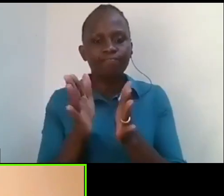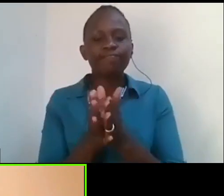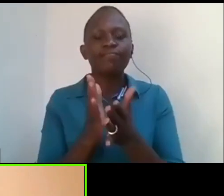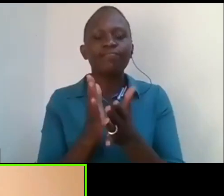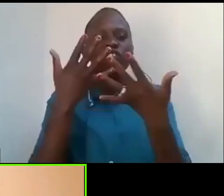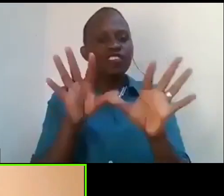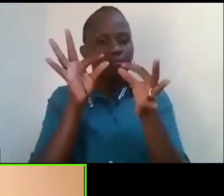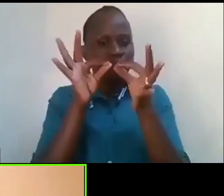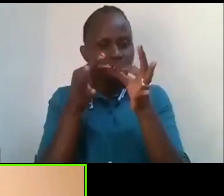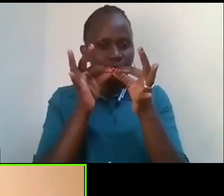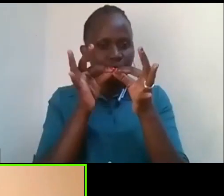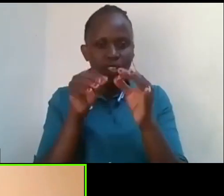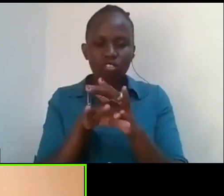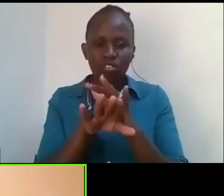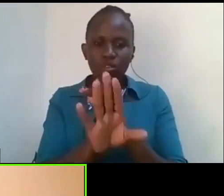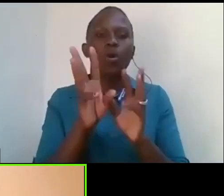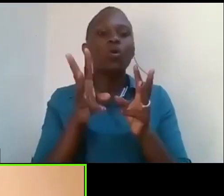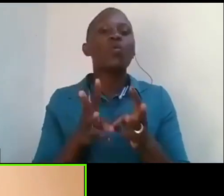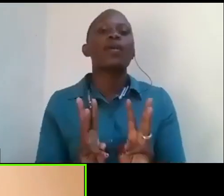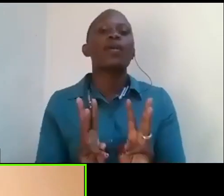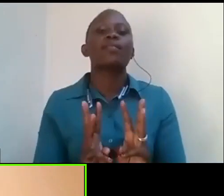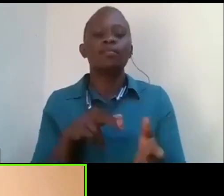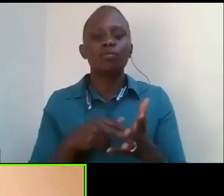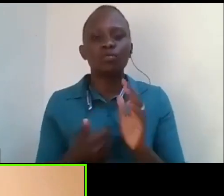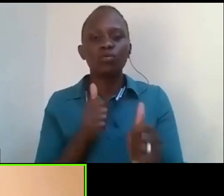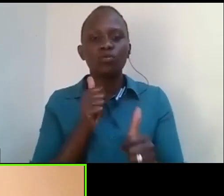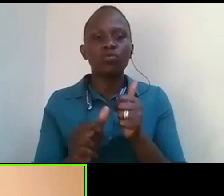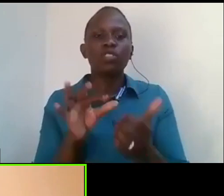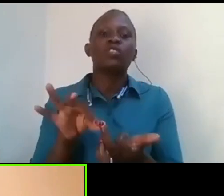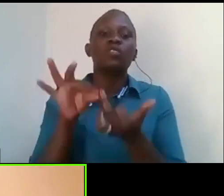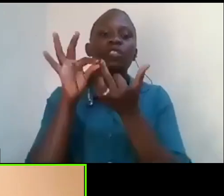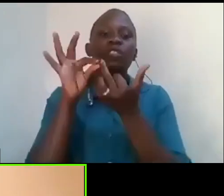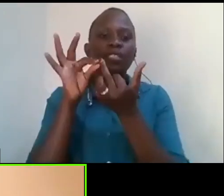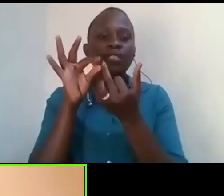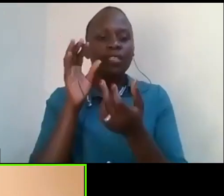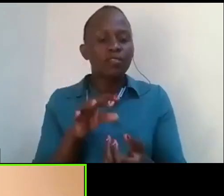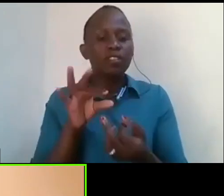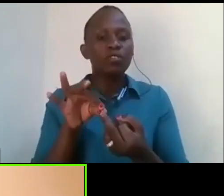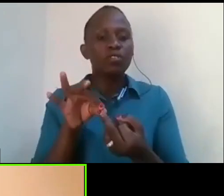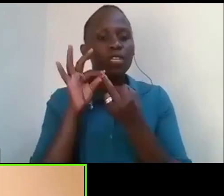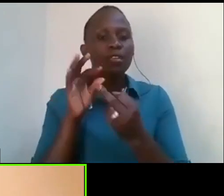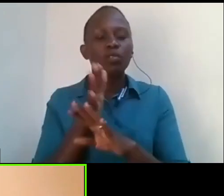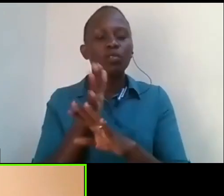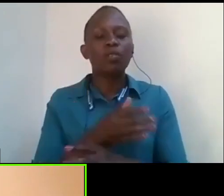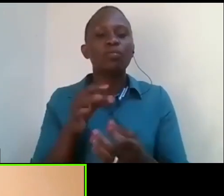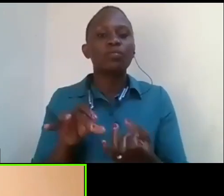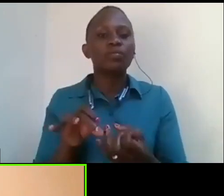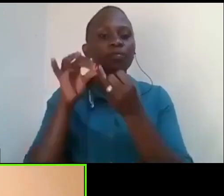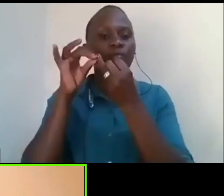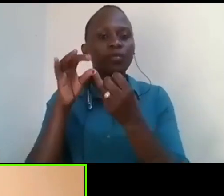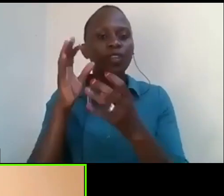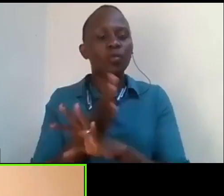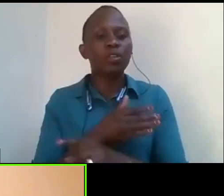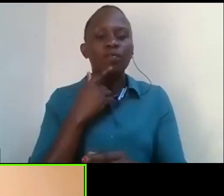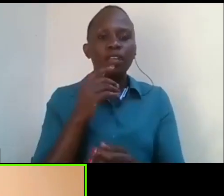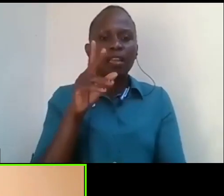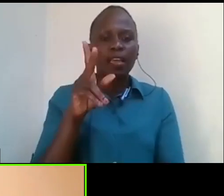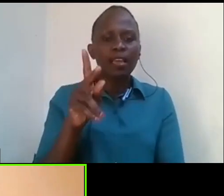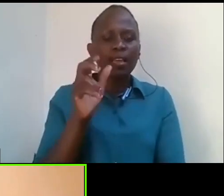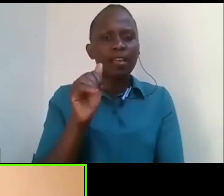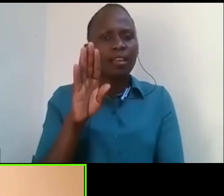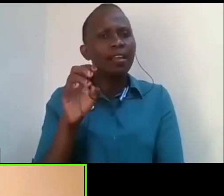way. So which is unique from if the participant, I had someone called Kakai from Kavale, I had another